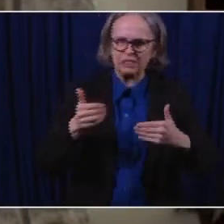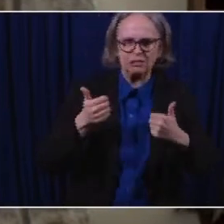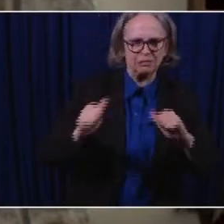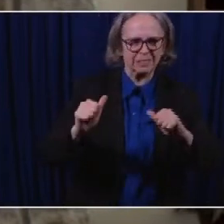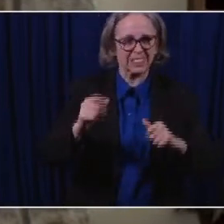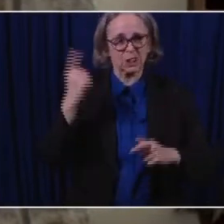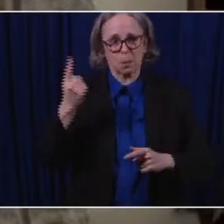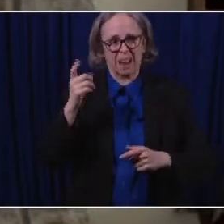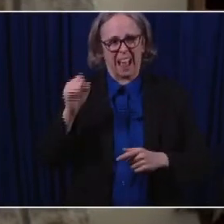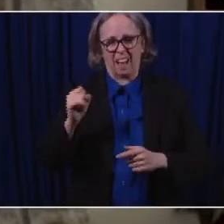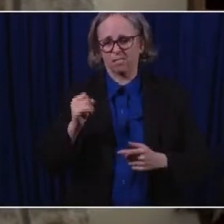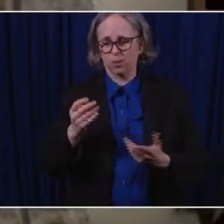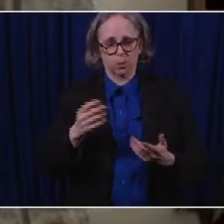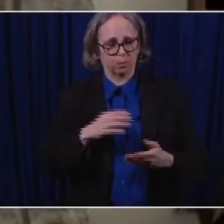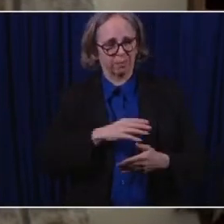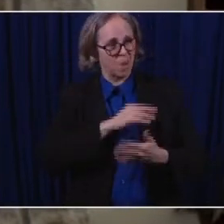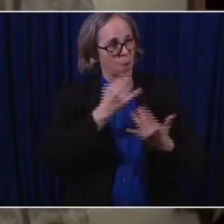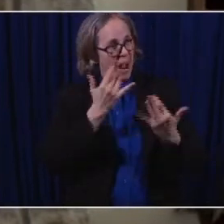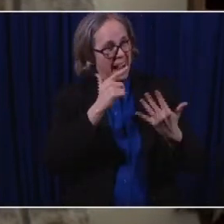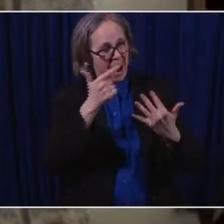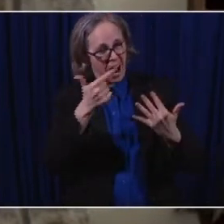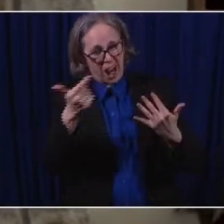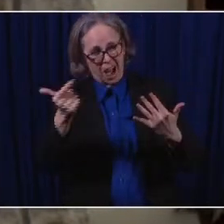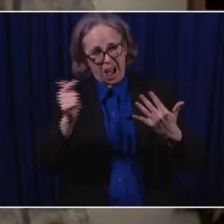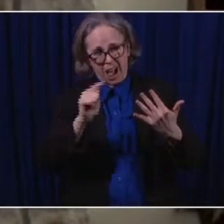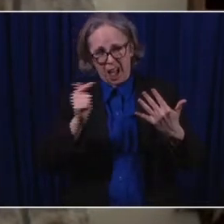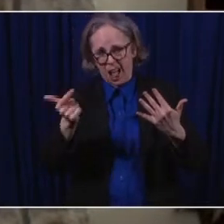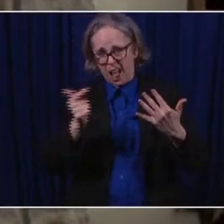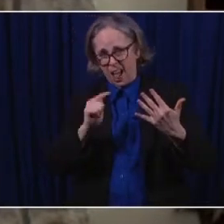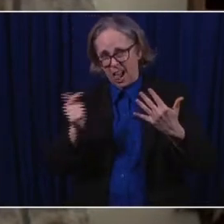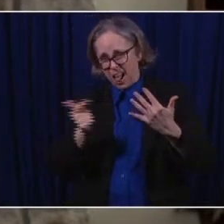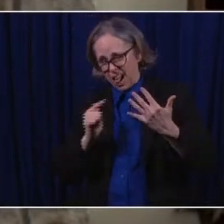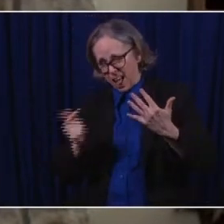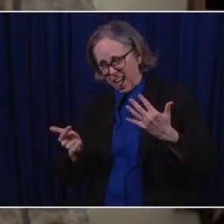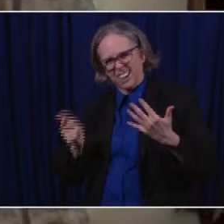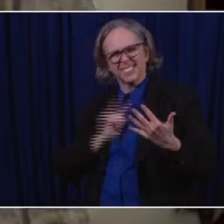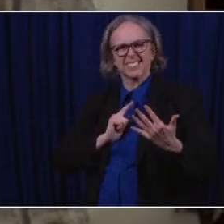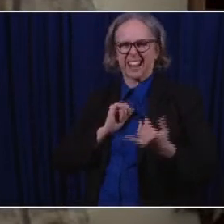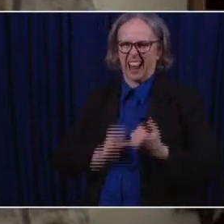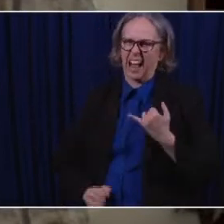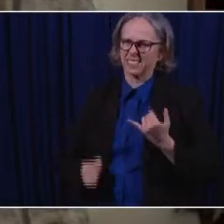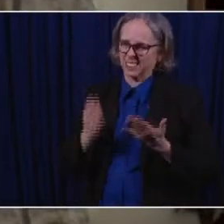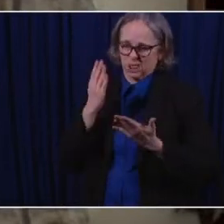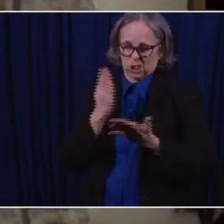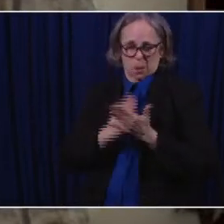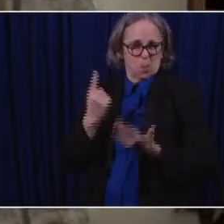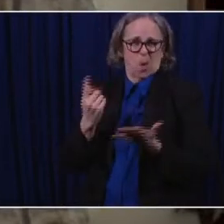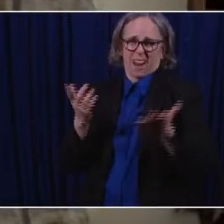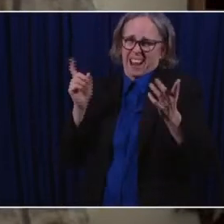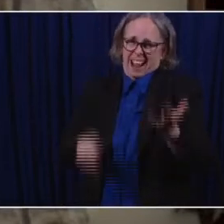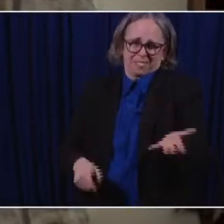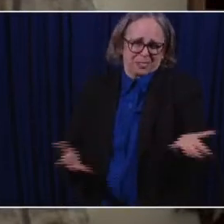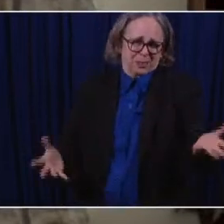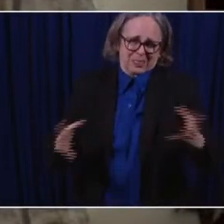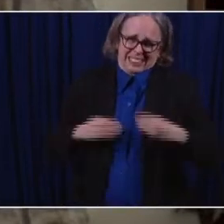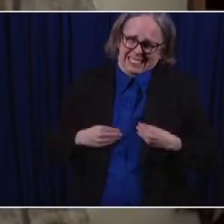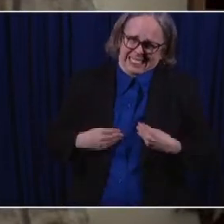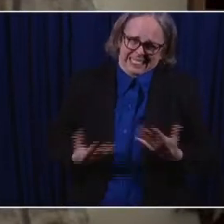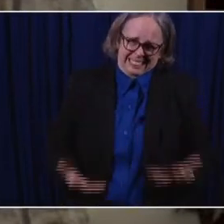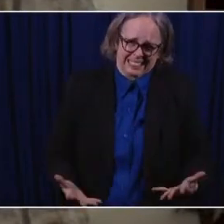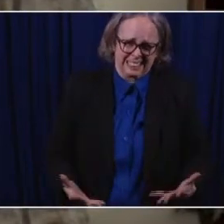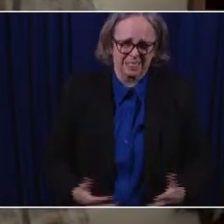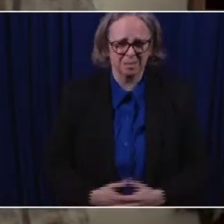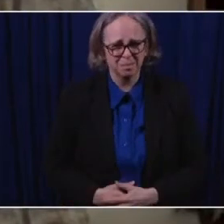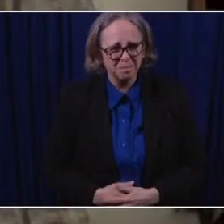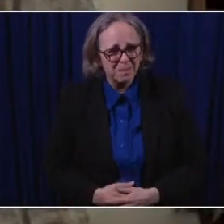And what I can say to all people who work in schools, thank you for what you do. Thank